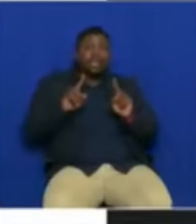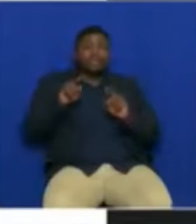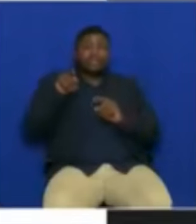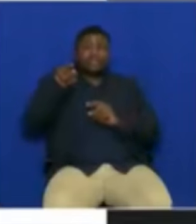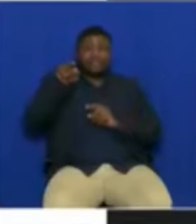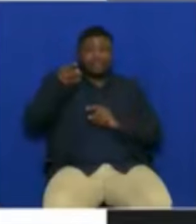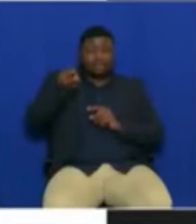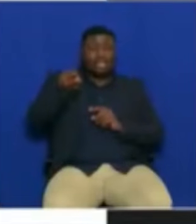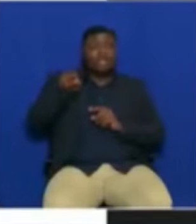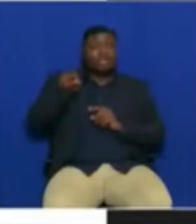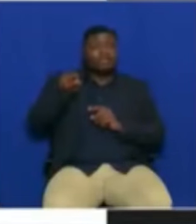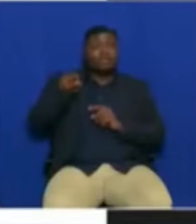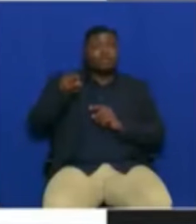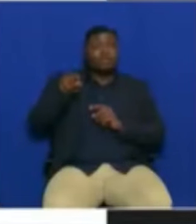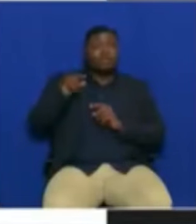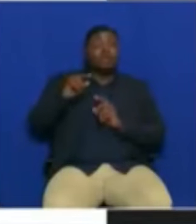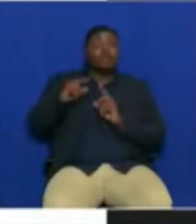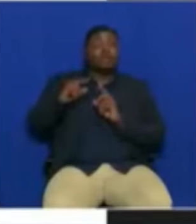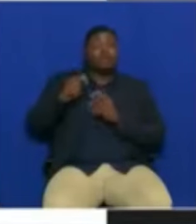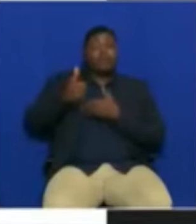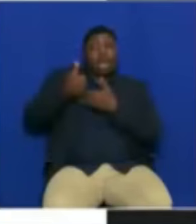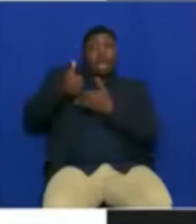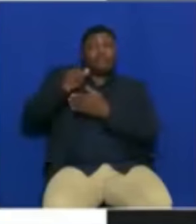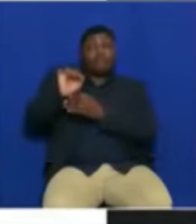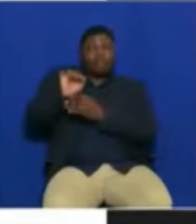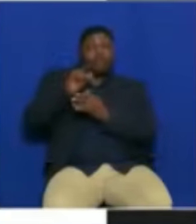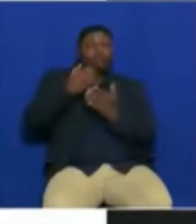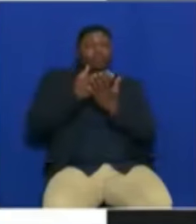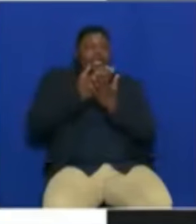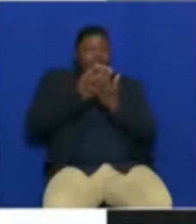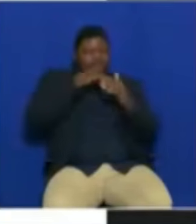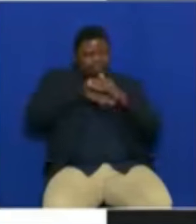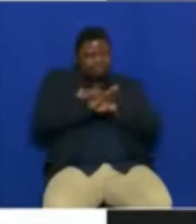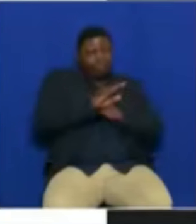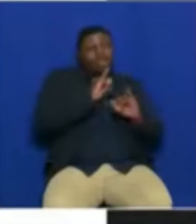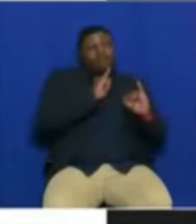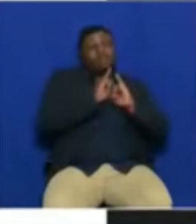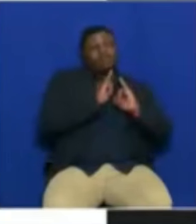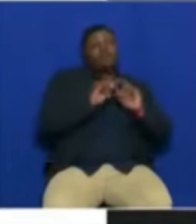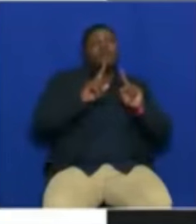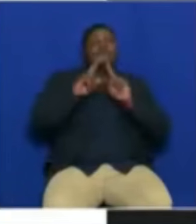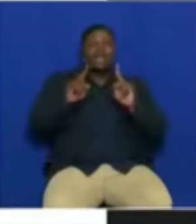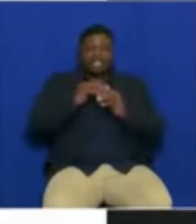That process is met when it is not met. Okay.